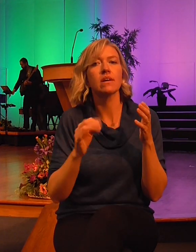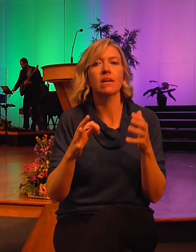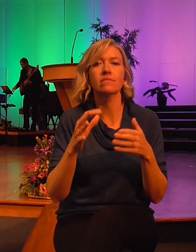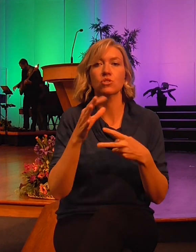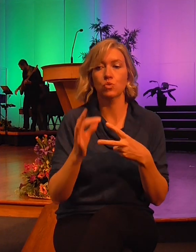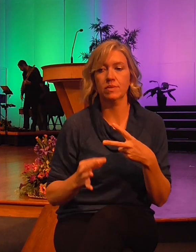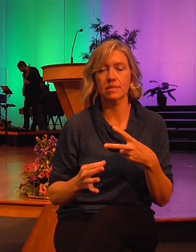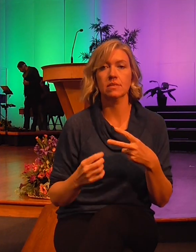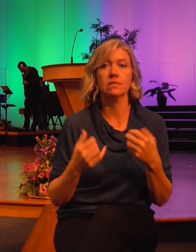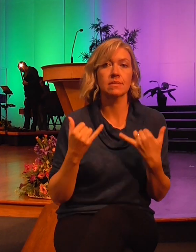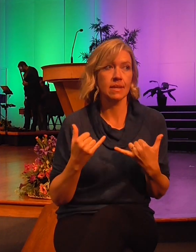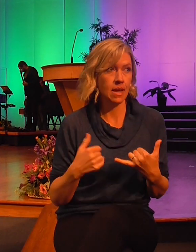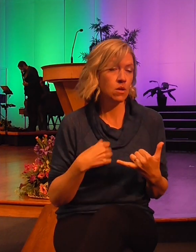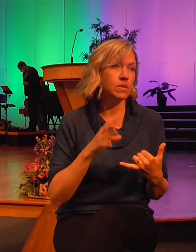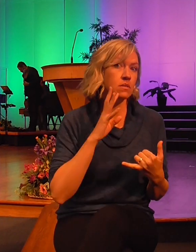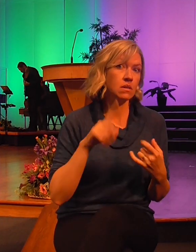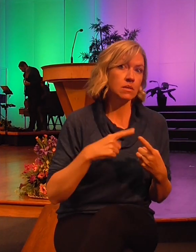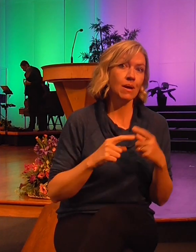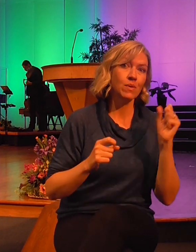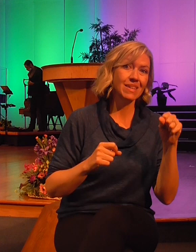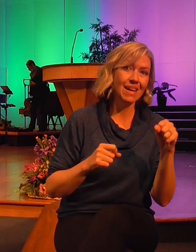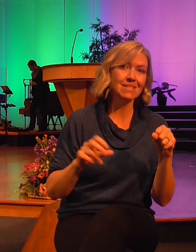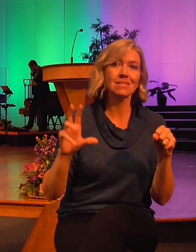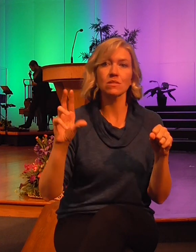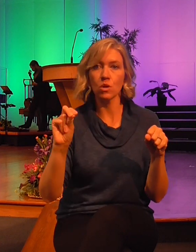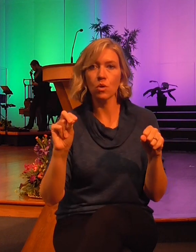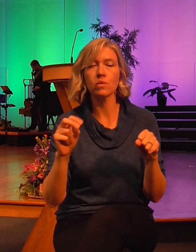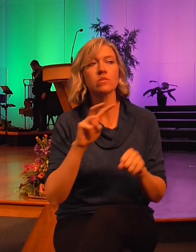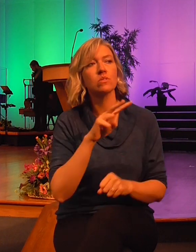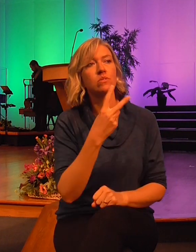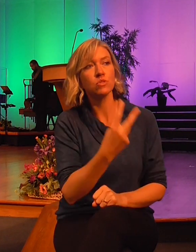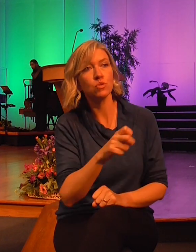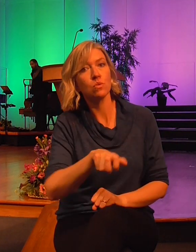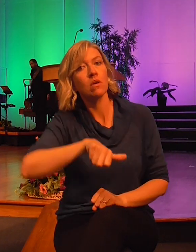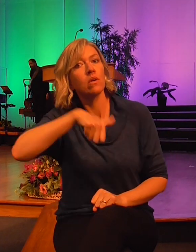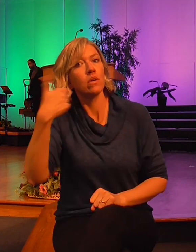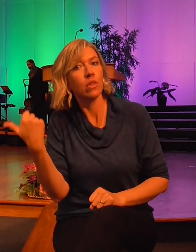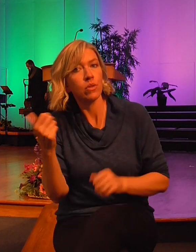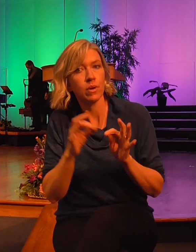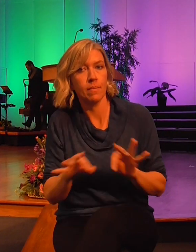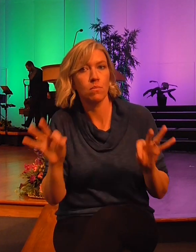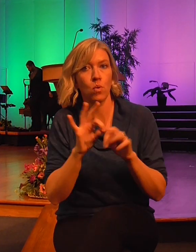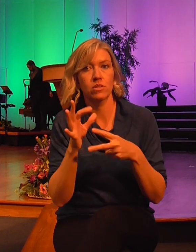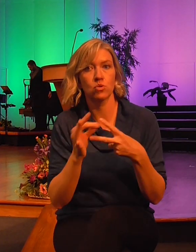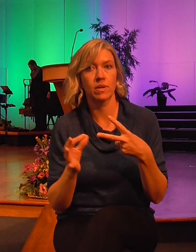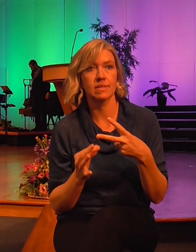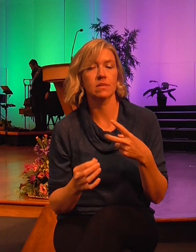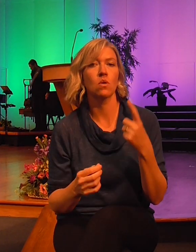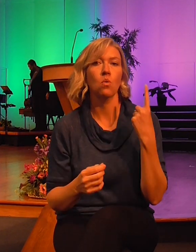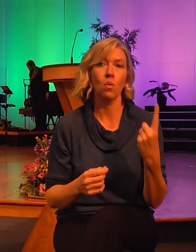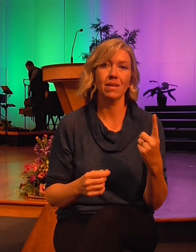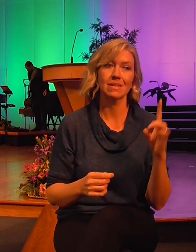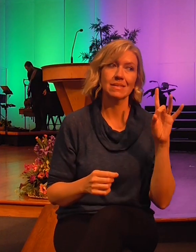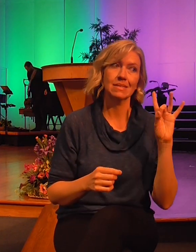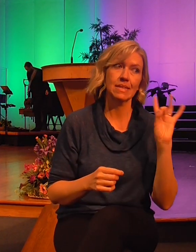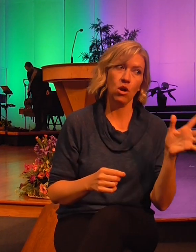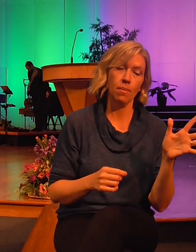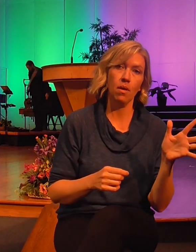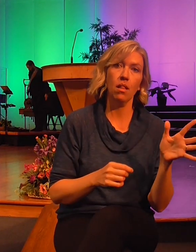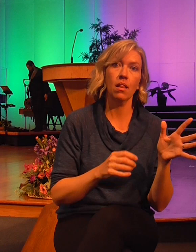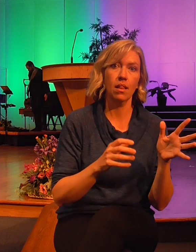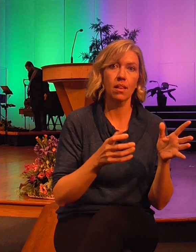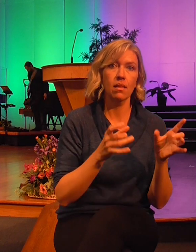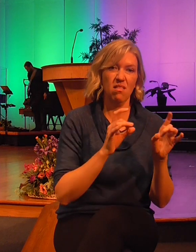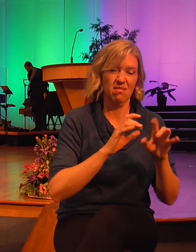yes and we talked about no. There's two other important choices we can make when making a decision. One is terrible and awful, and one is